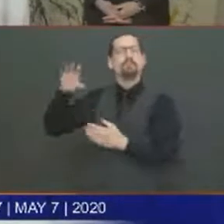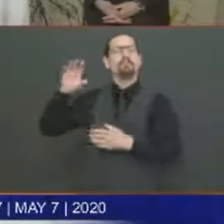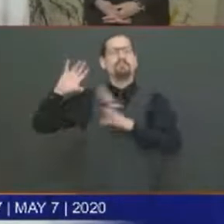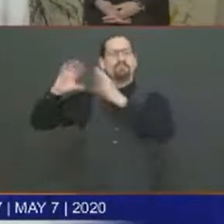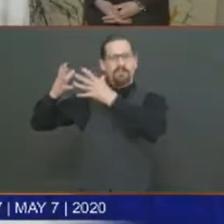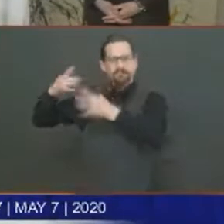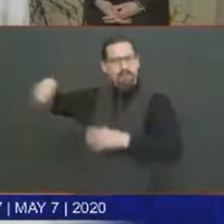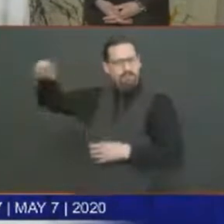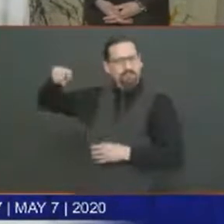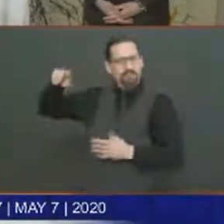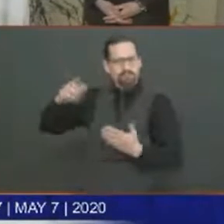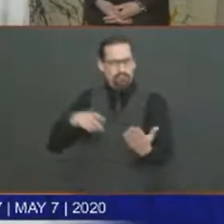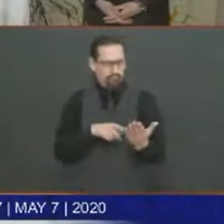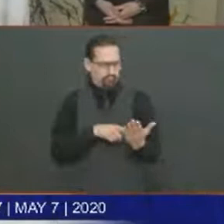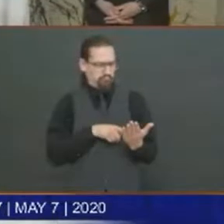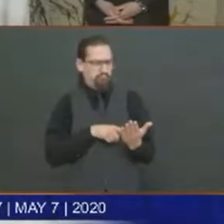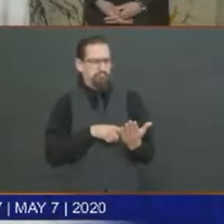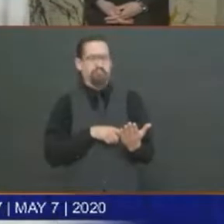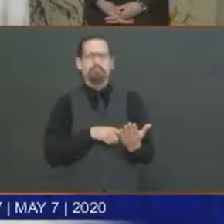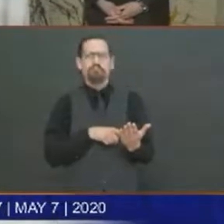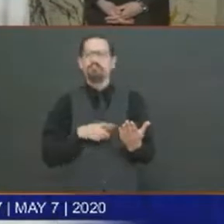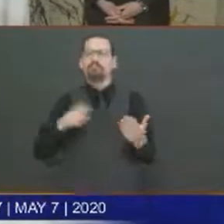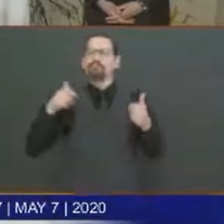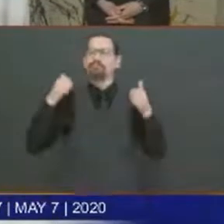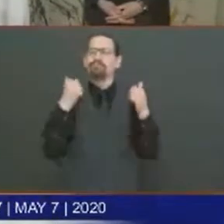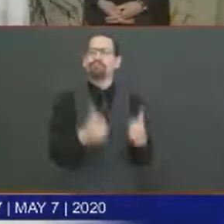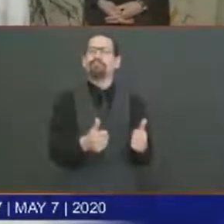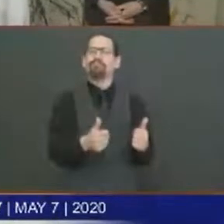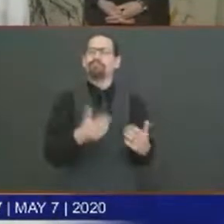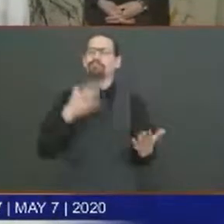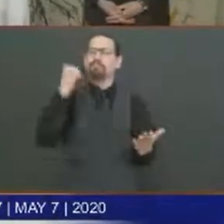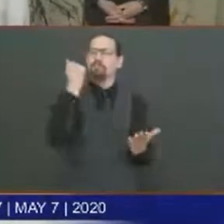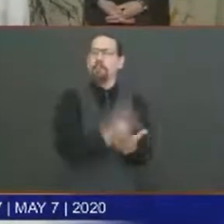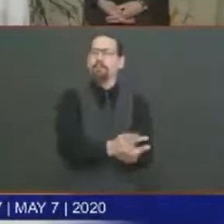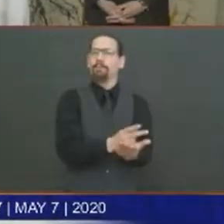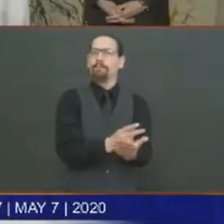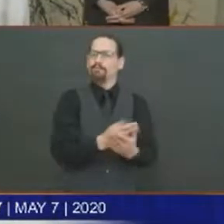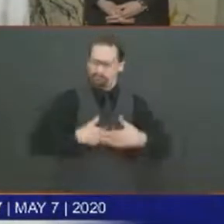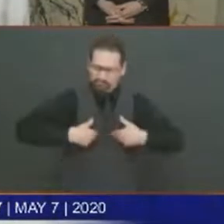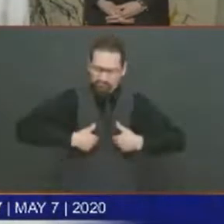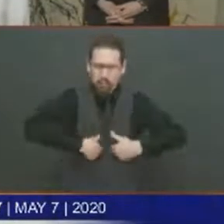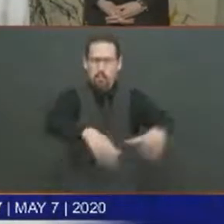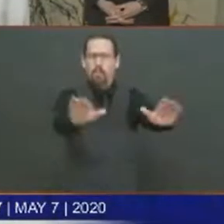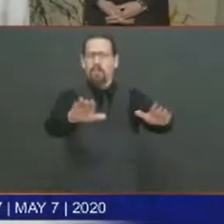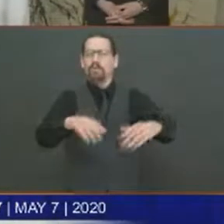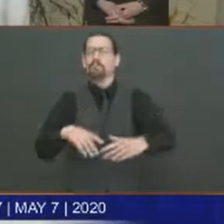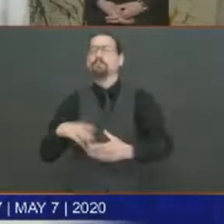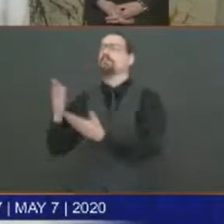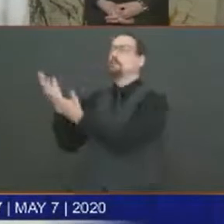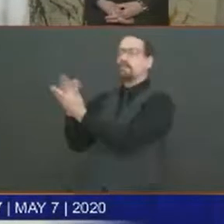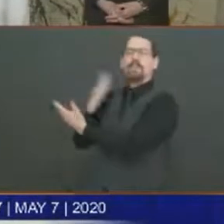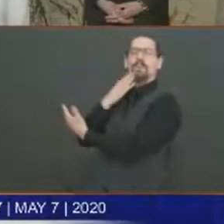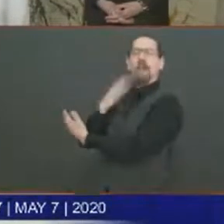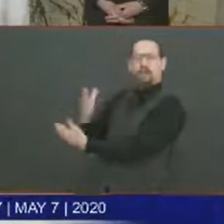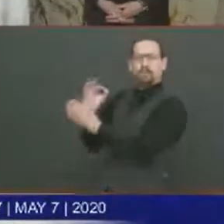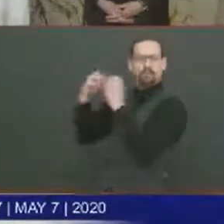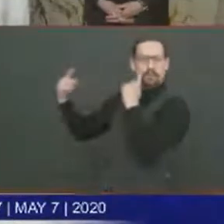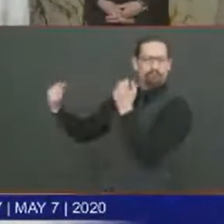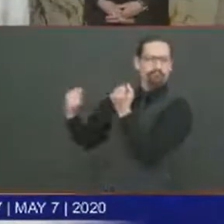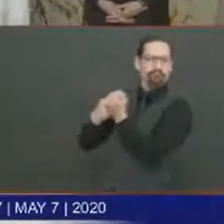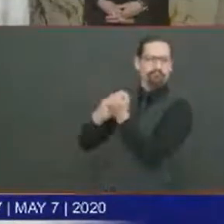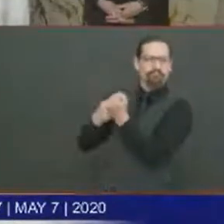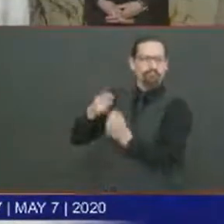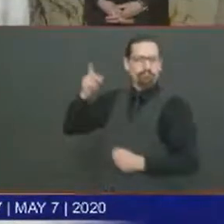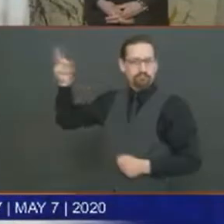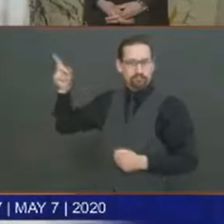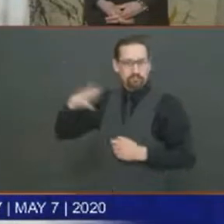cases, and also our testing and our testing protocol, and pledged support to continue to